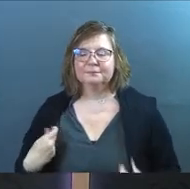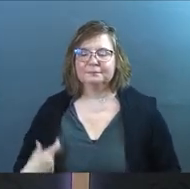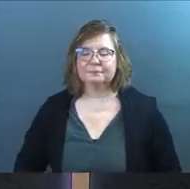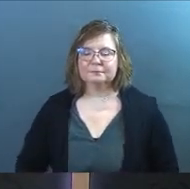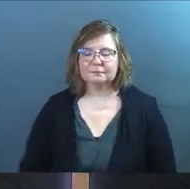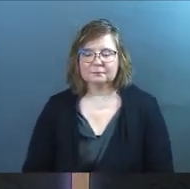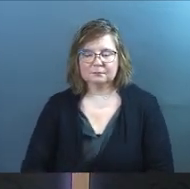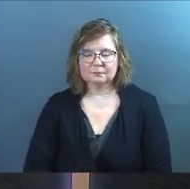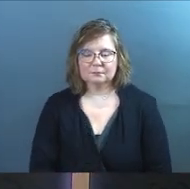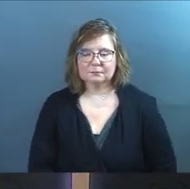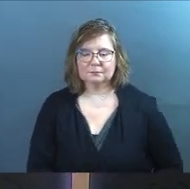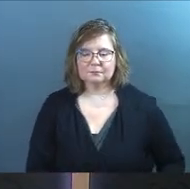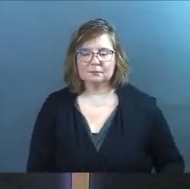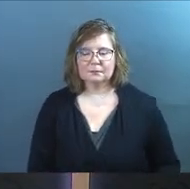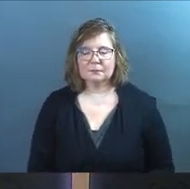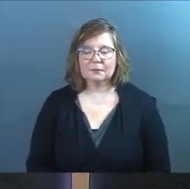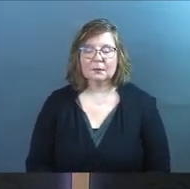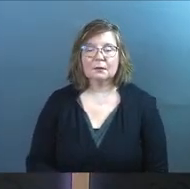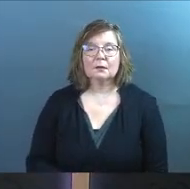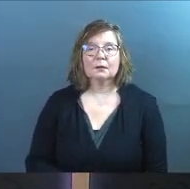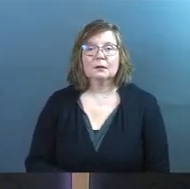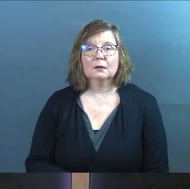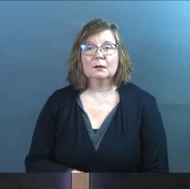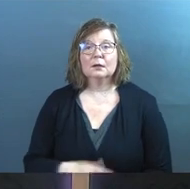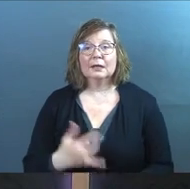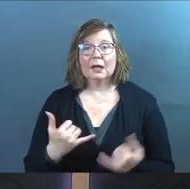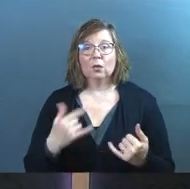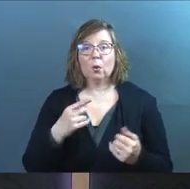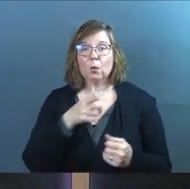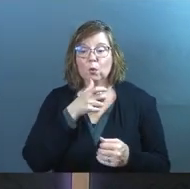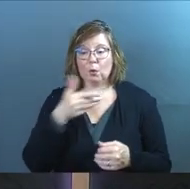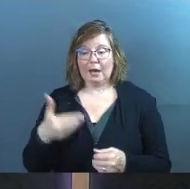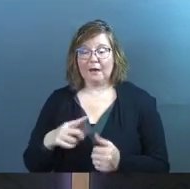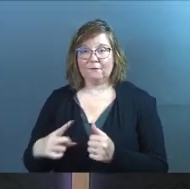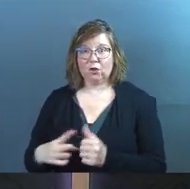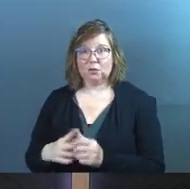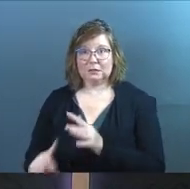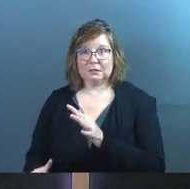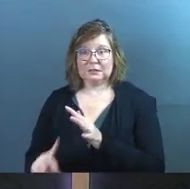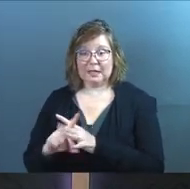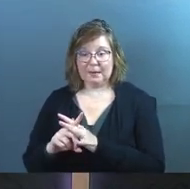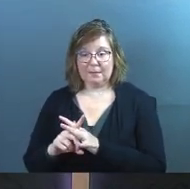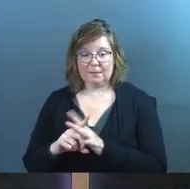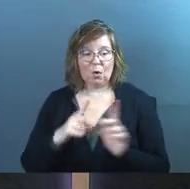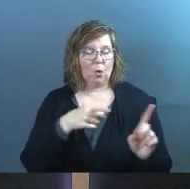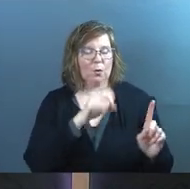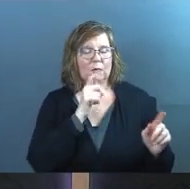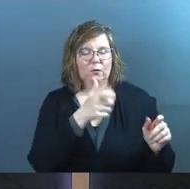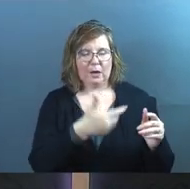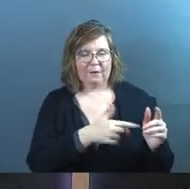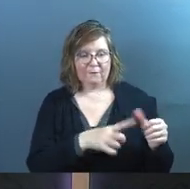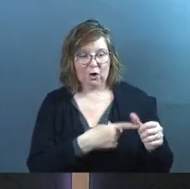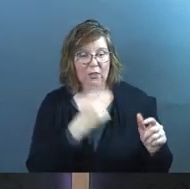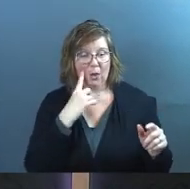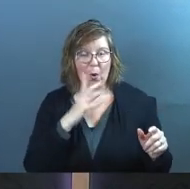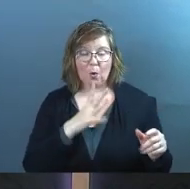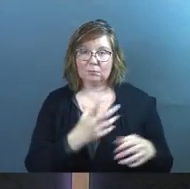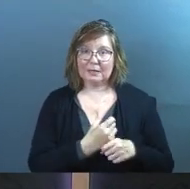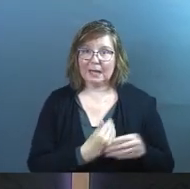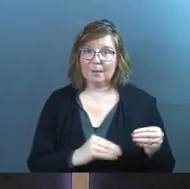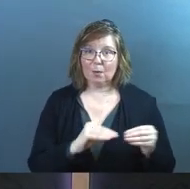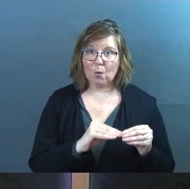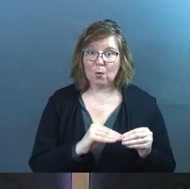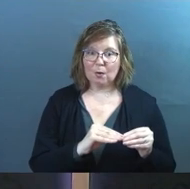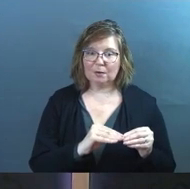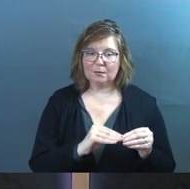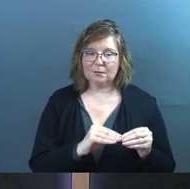And so we'll continue on in verse 10. Now when those who were hired first came, they thought they would receive more, but each of them